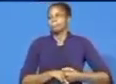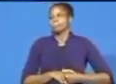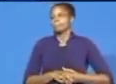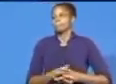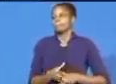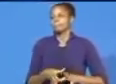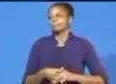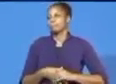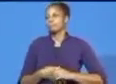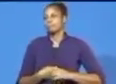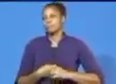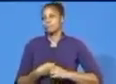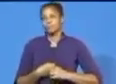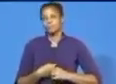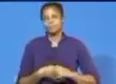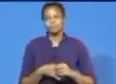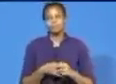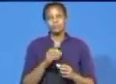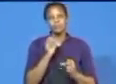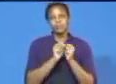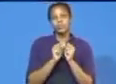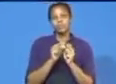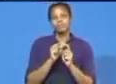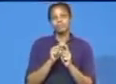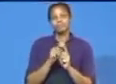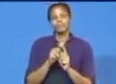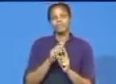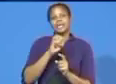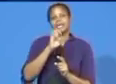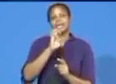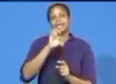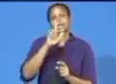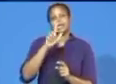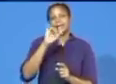And so Elisha heard that the king